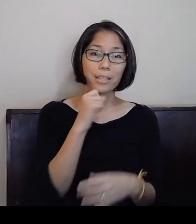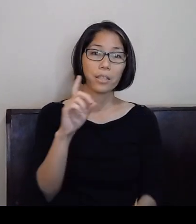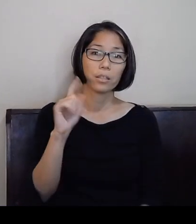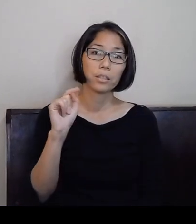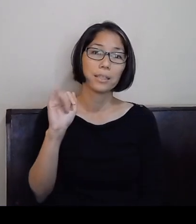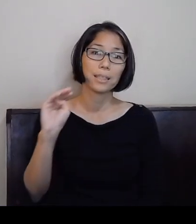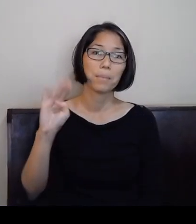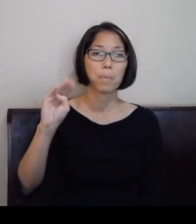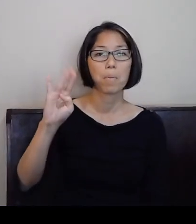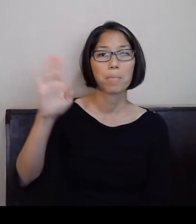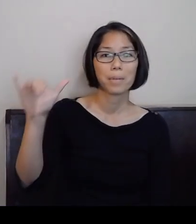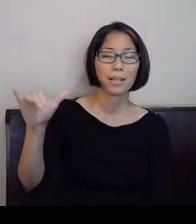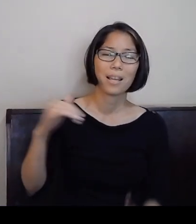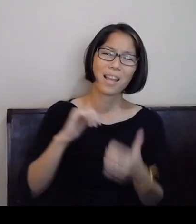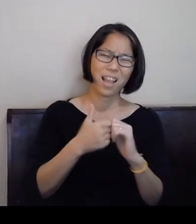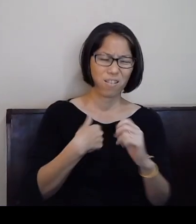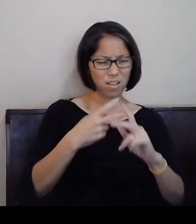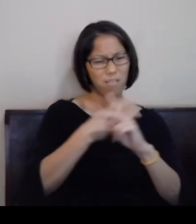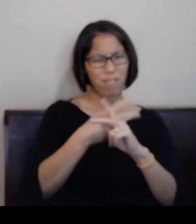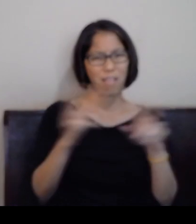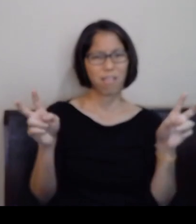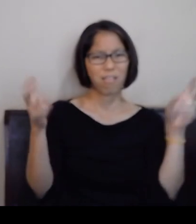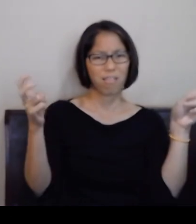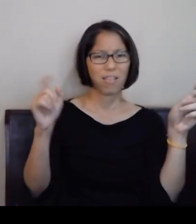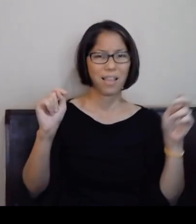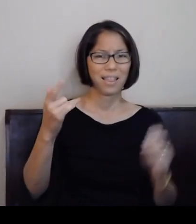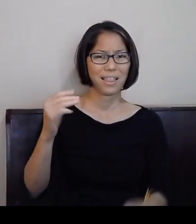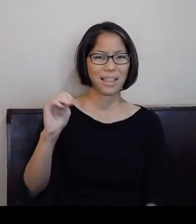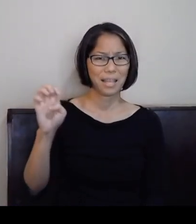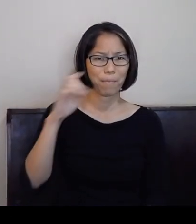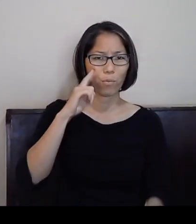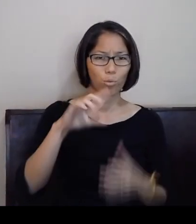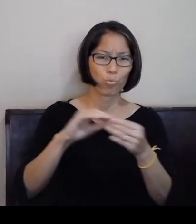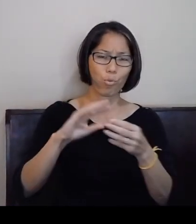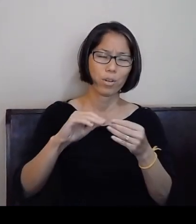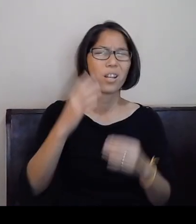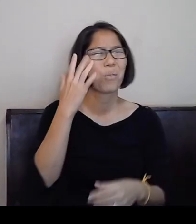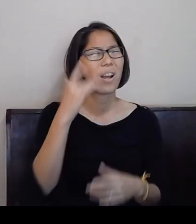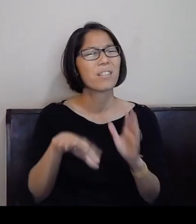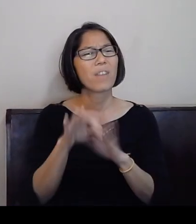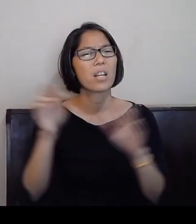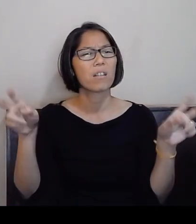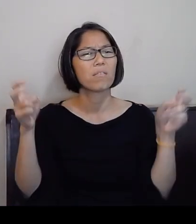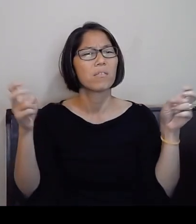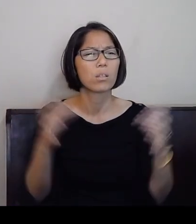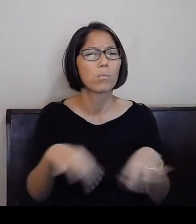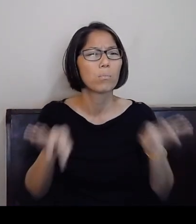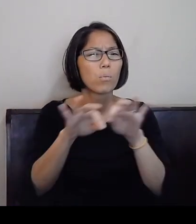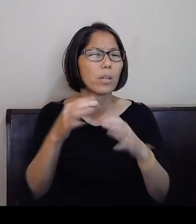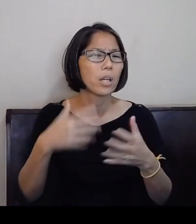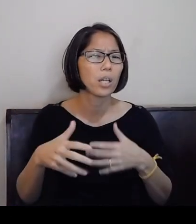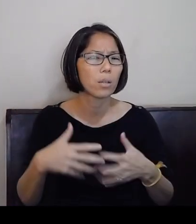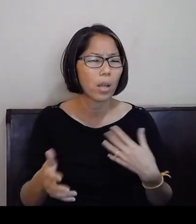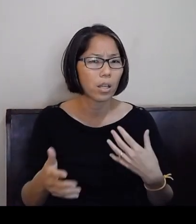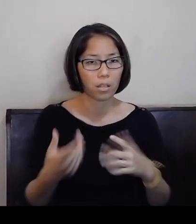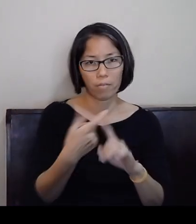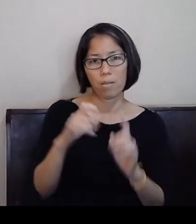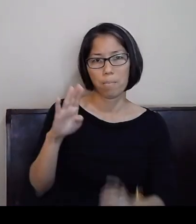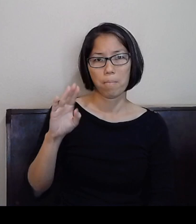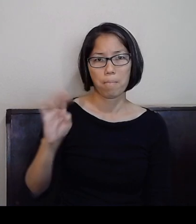Dear Tim and Moby, How do I figure out the theme of a story? And why is finding the theme so important anyway?